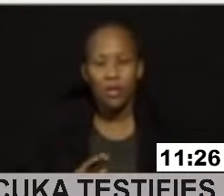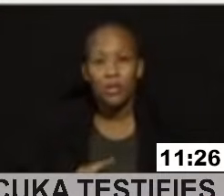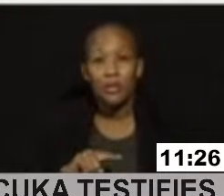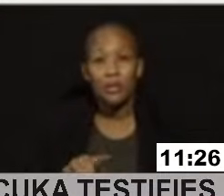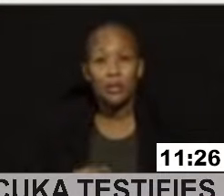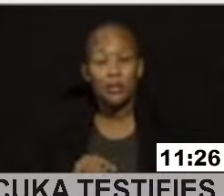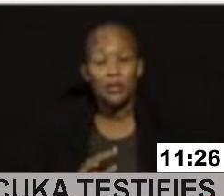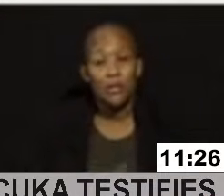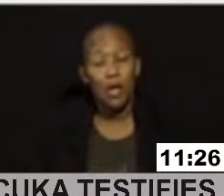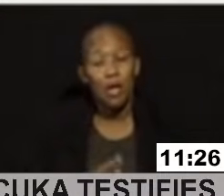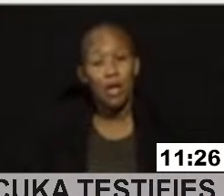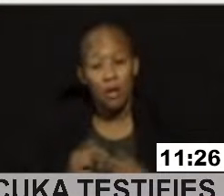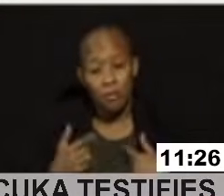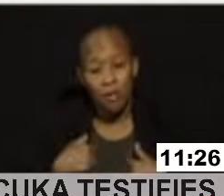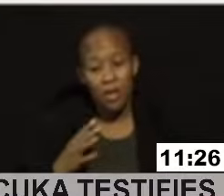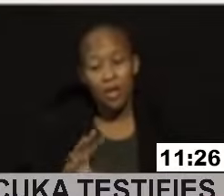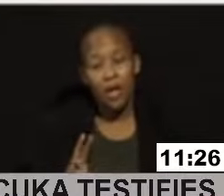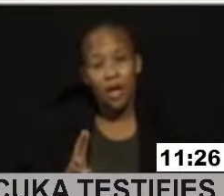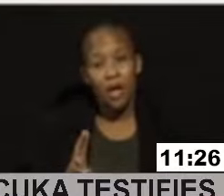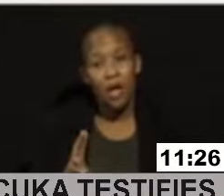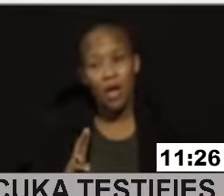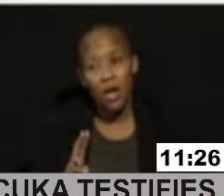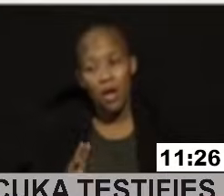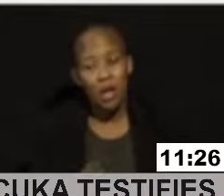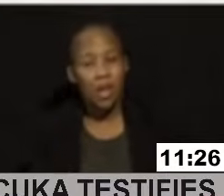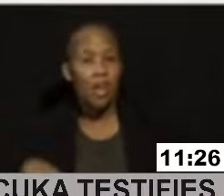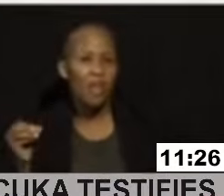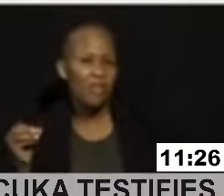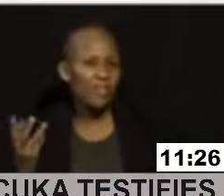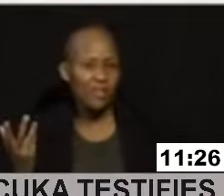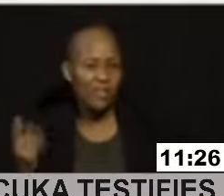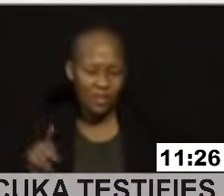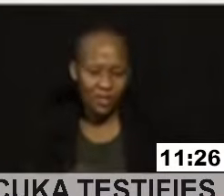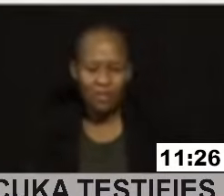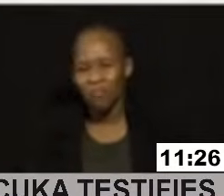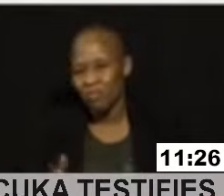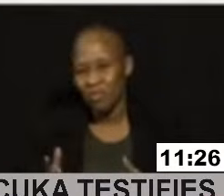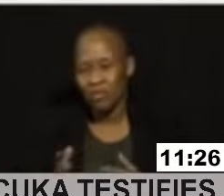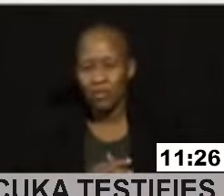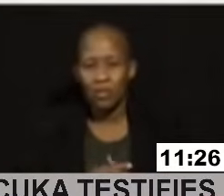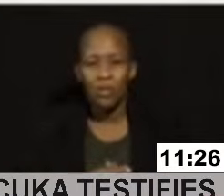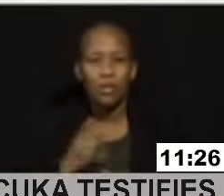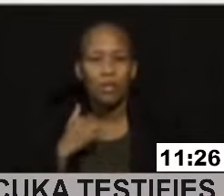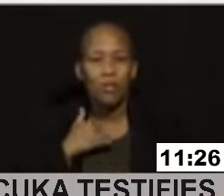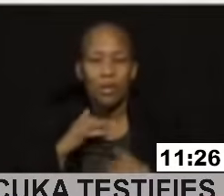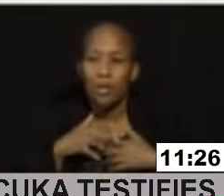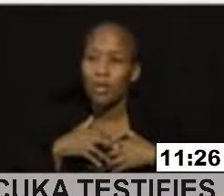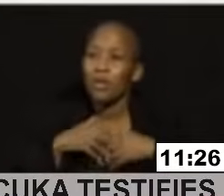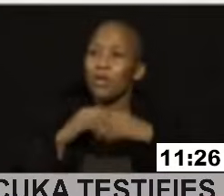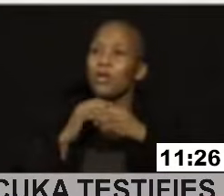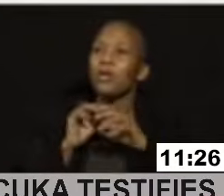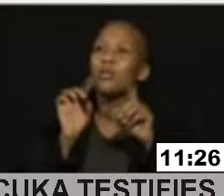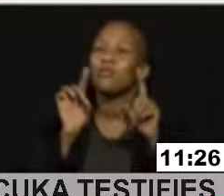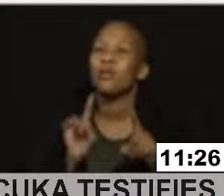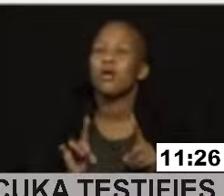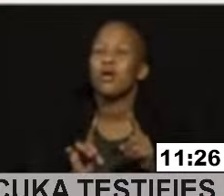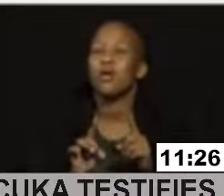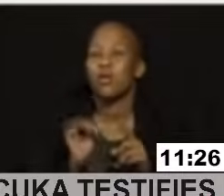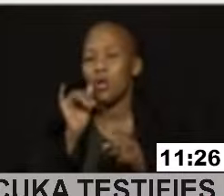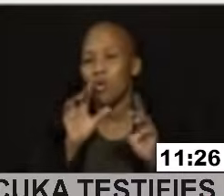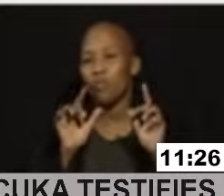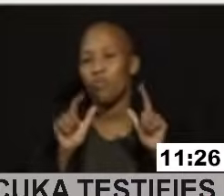left. I mean, I make the point, for example, that when I established the Specialized Commercial Crimes Unit,